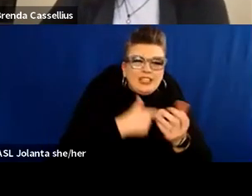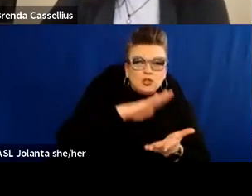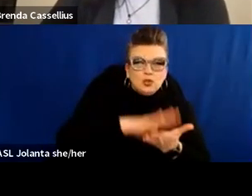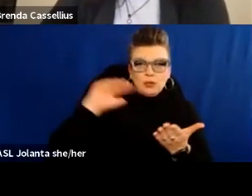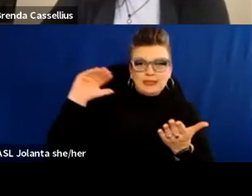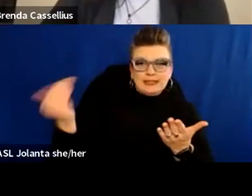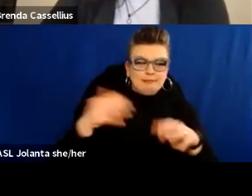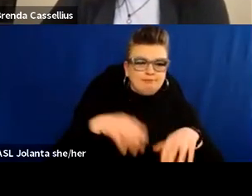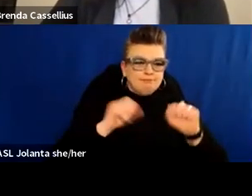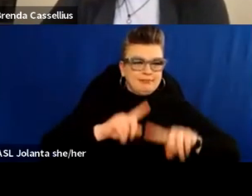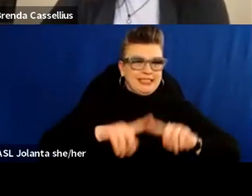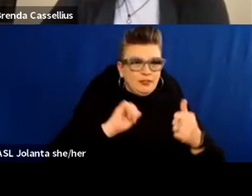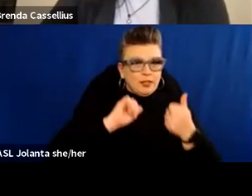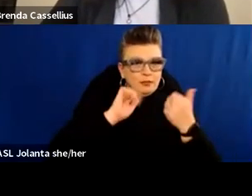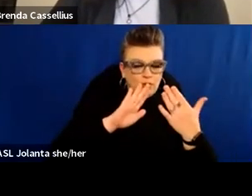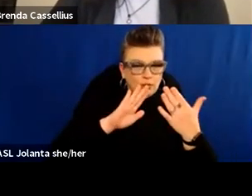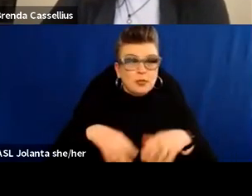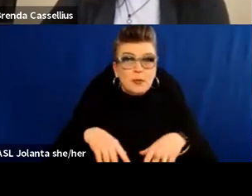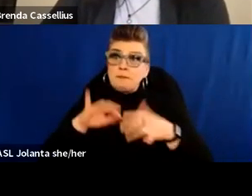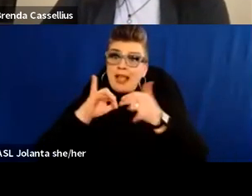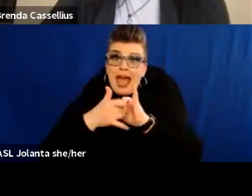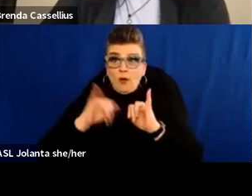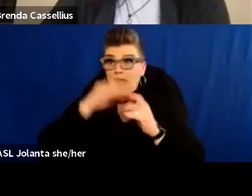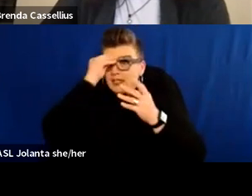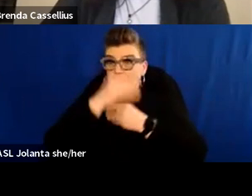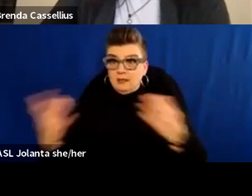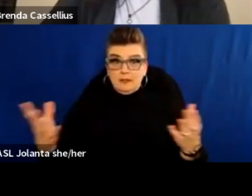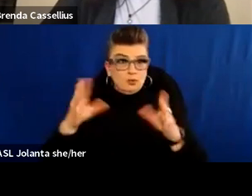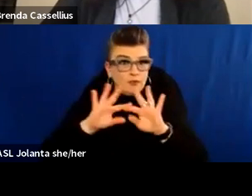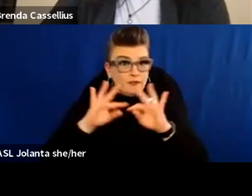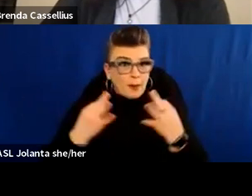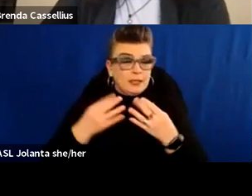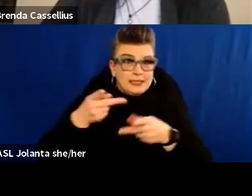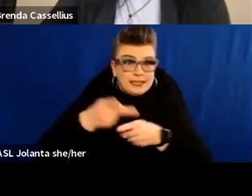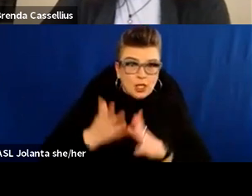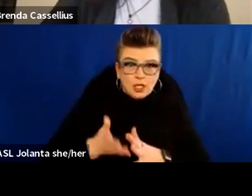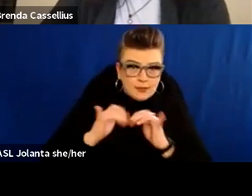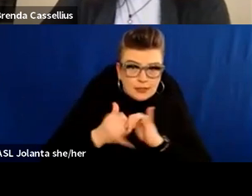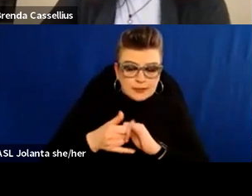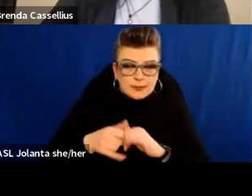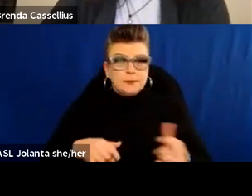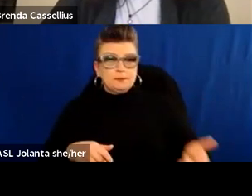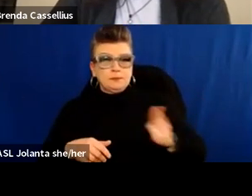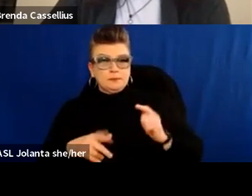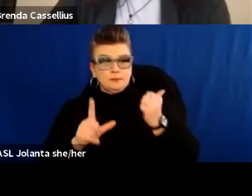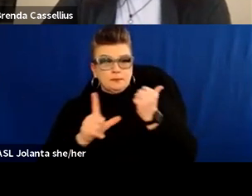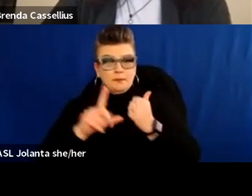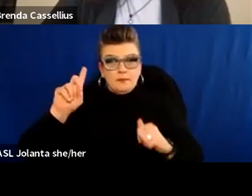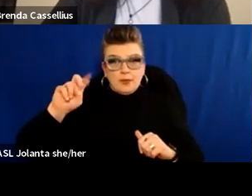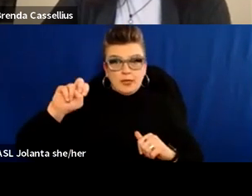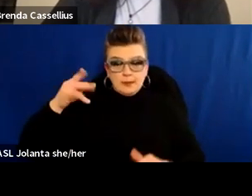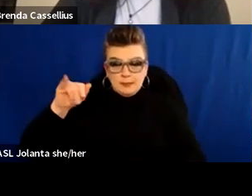so and how that's being communicated to caregivers and families yes early in the years we plan for opening